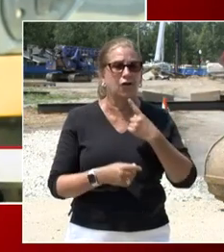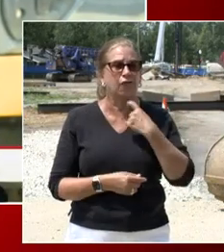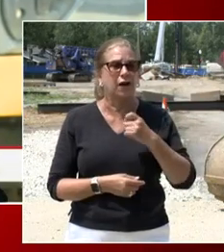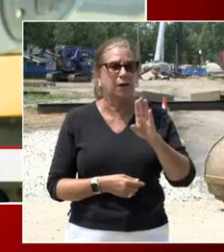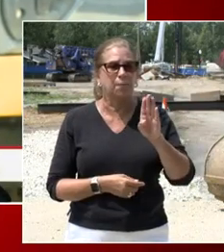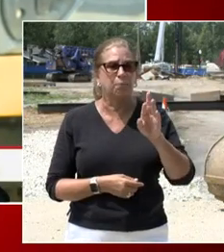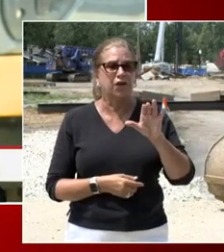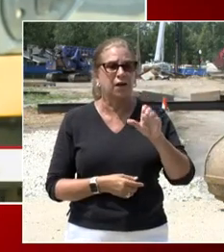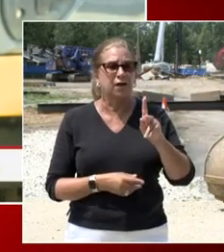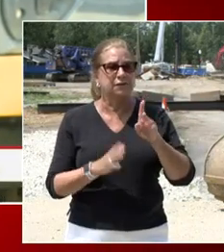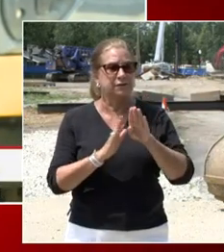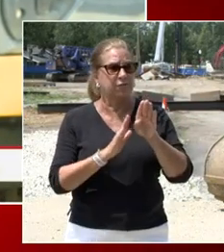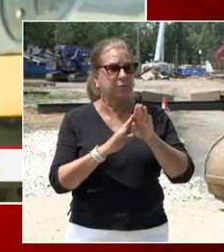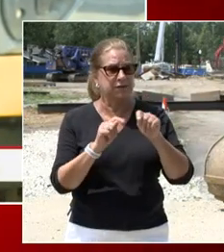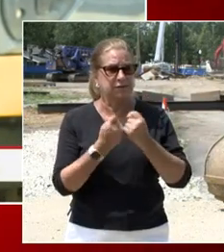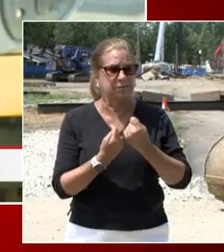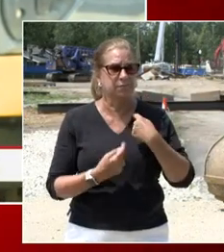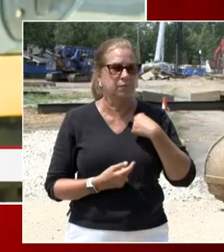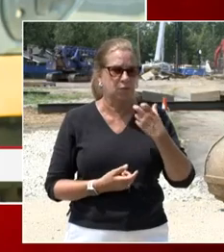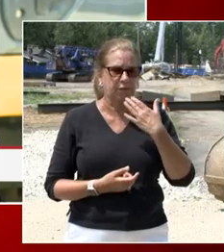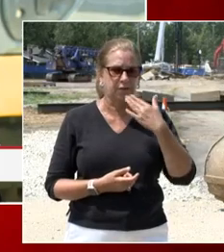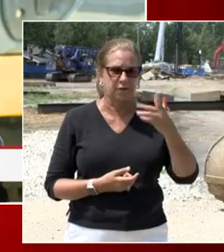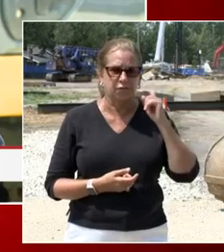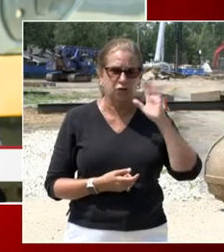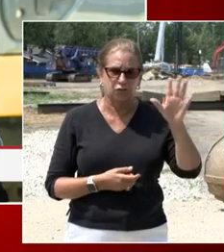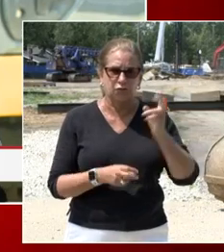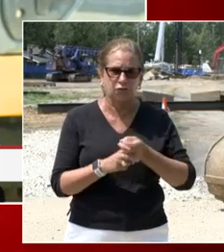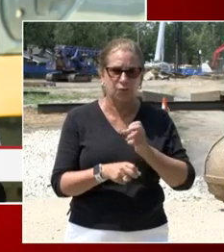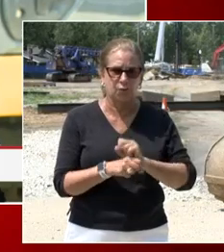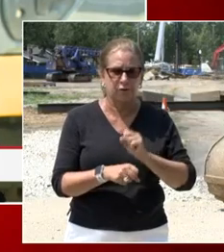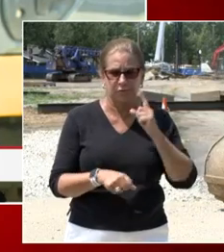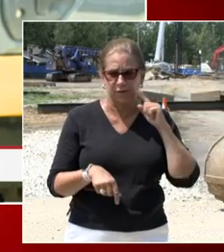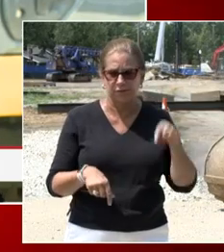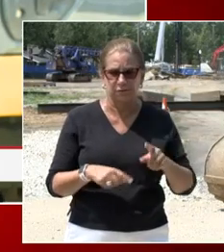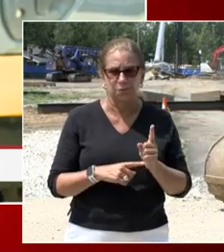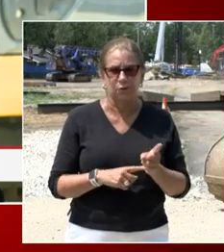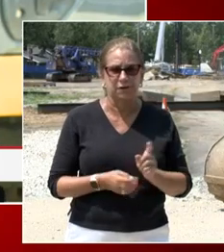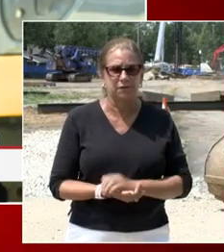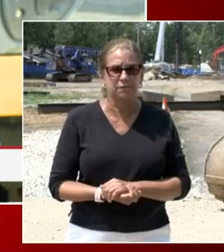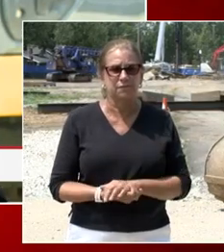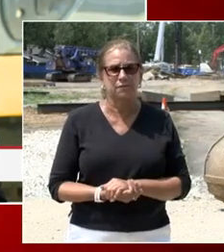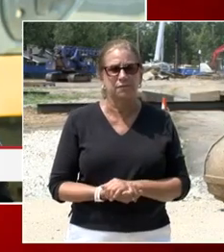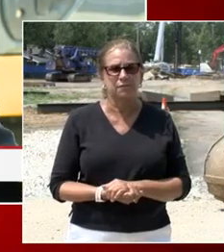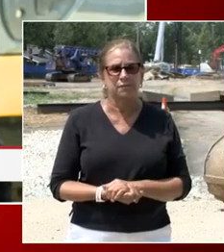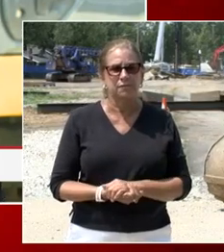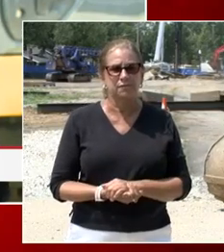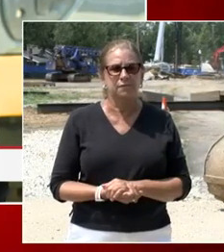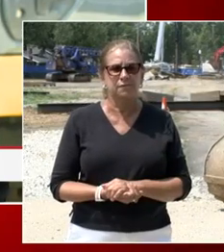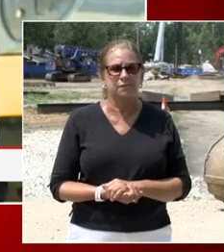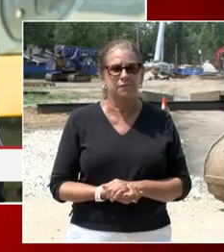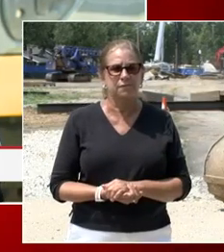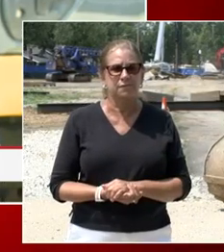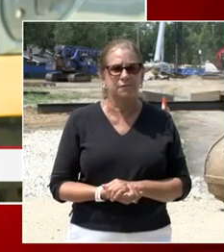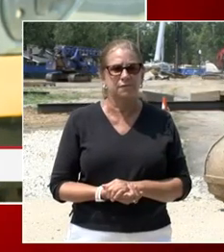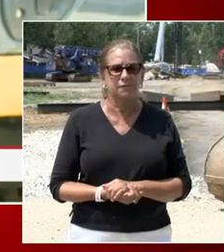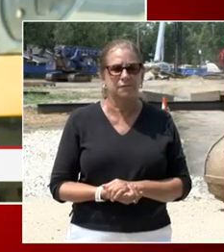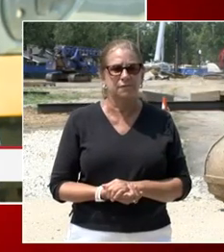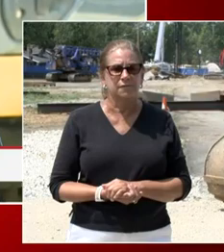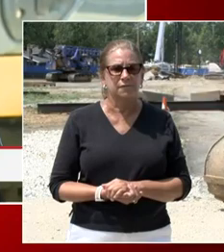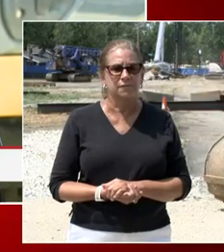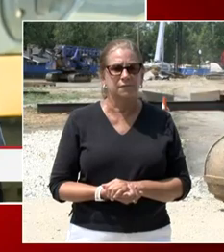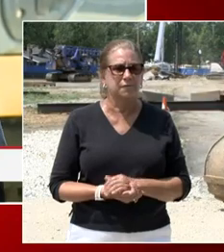so diligently to get us to this moment. Just a few short words, then we eat. I think we have half smoked today. So 3 minutes, 2 minutes, and we